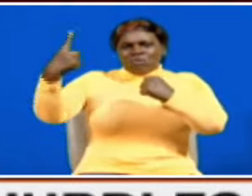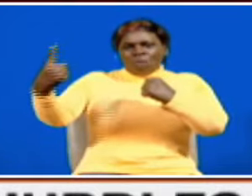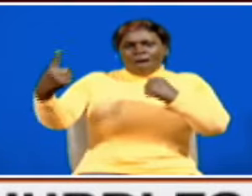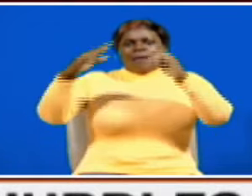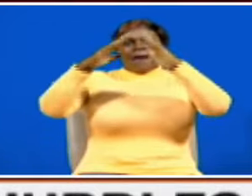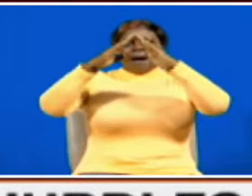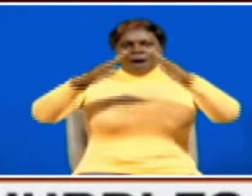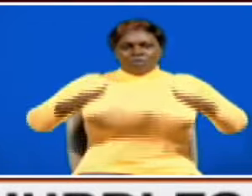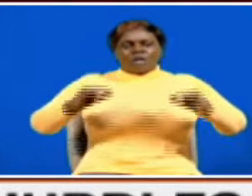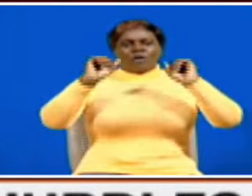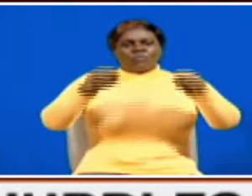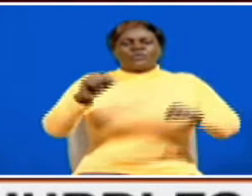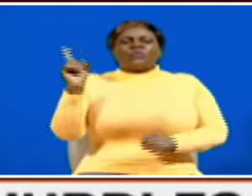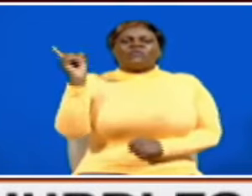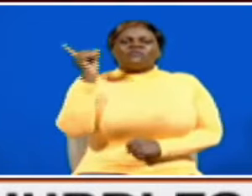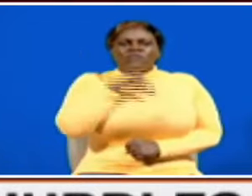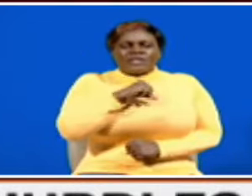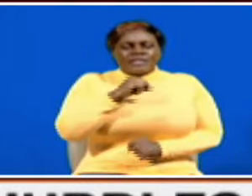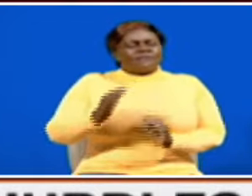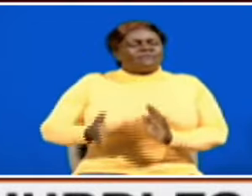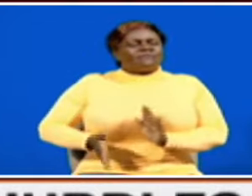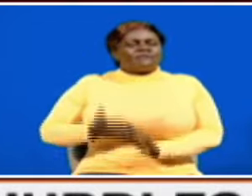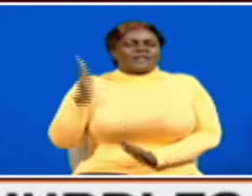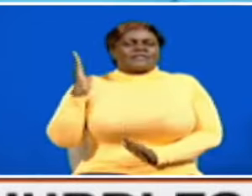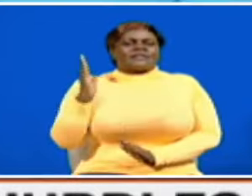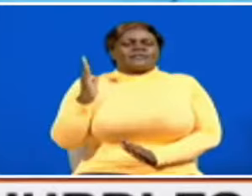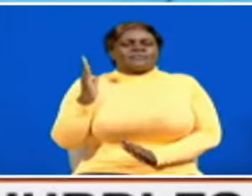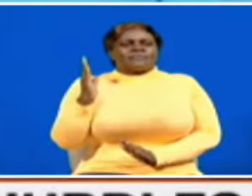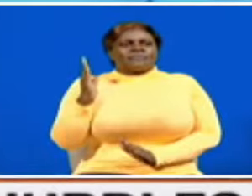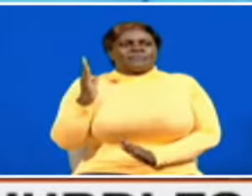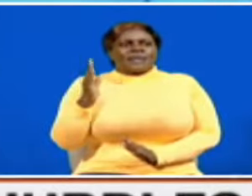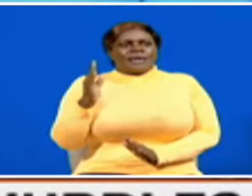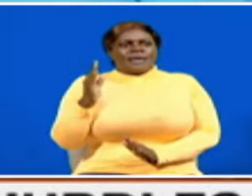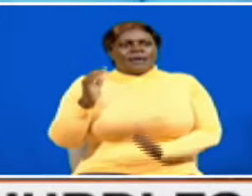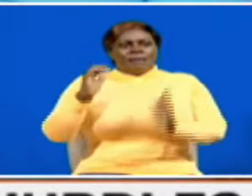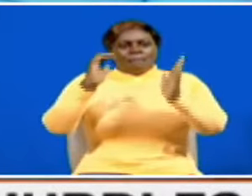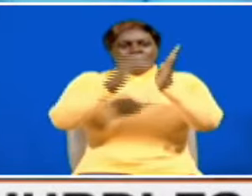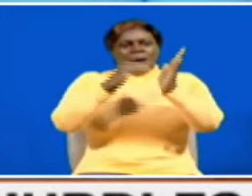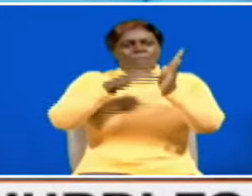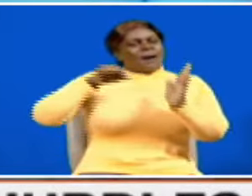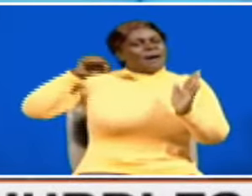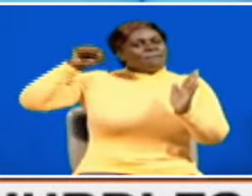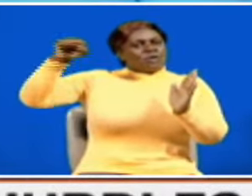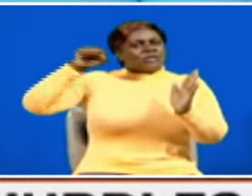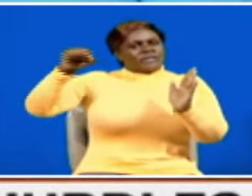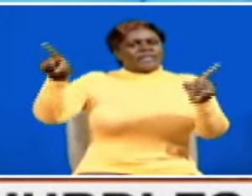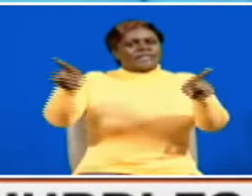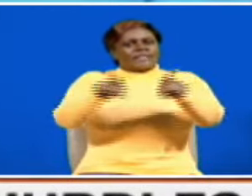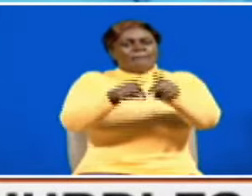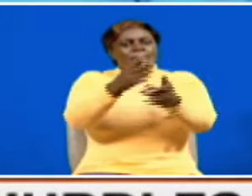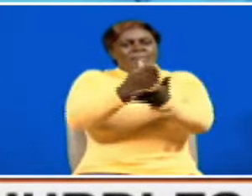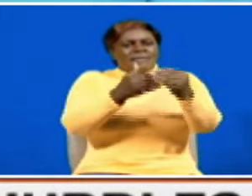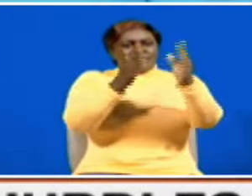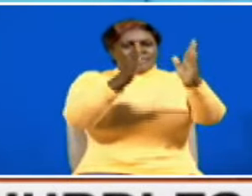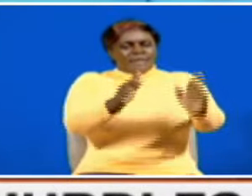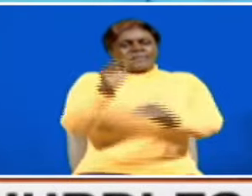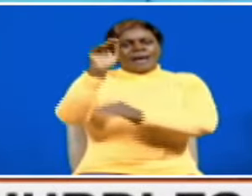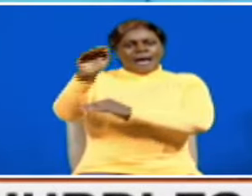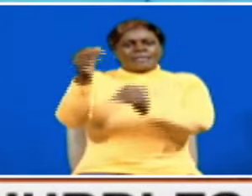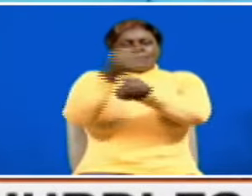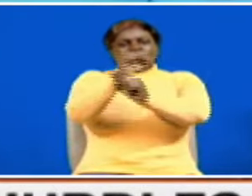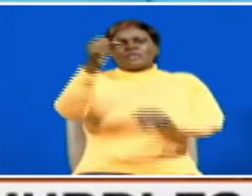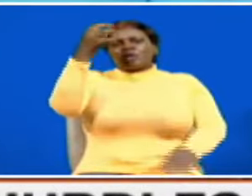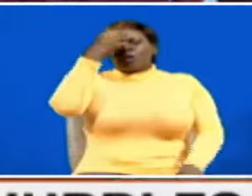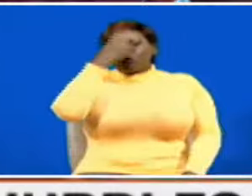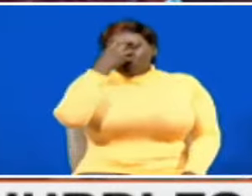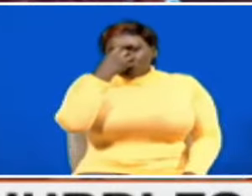units, can be completed immediately and quickly. Ukambani politics took center stage as a section of leaders called on President